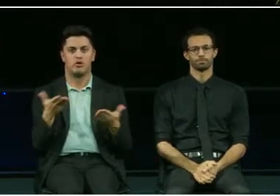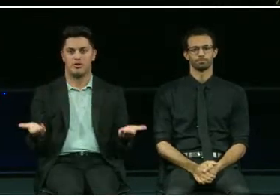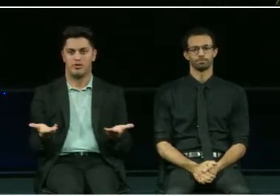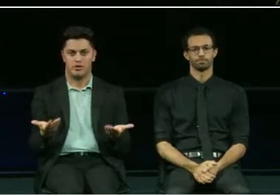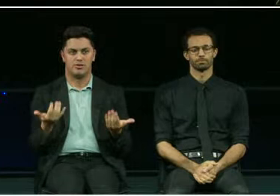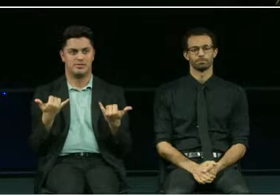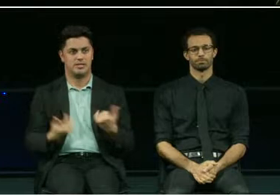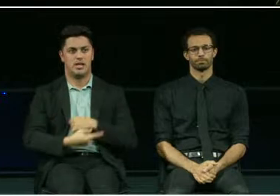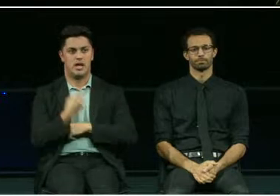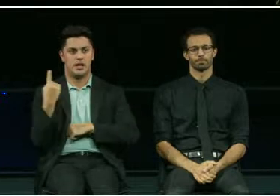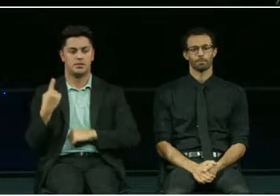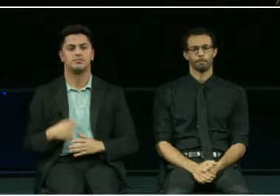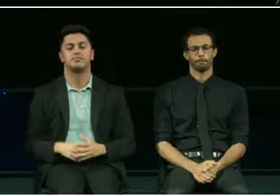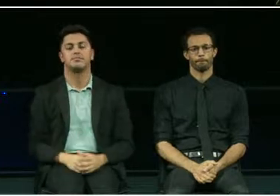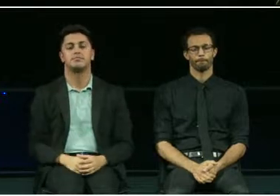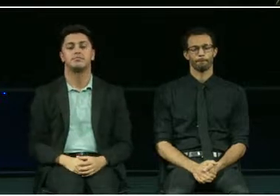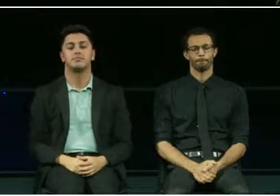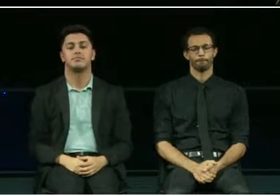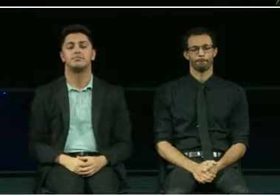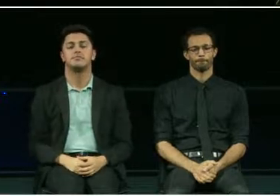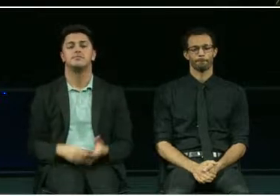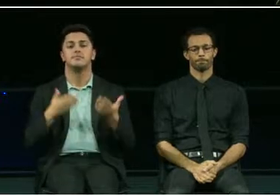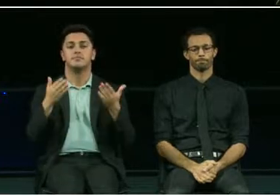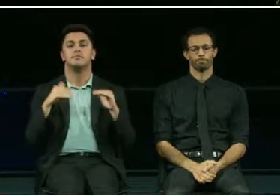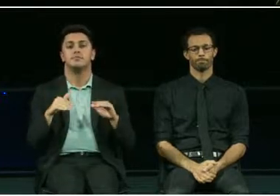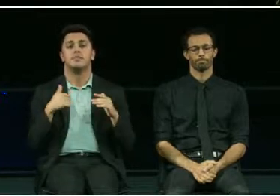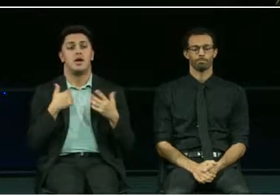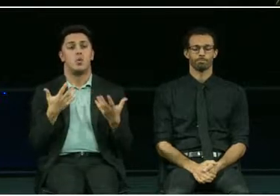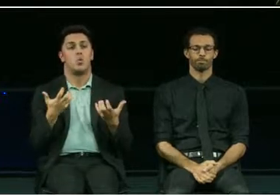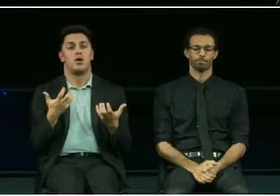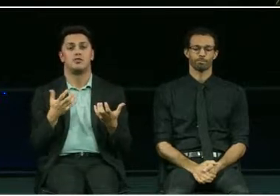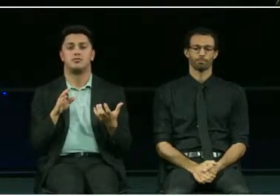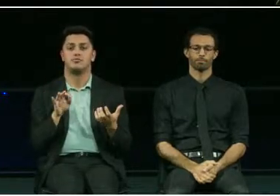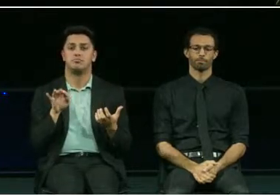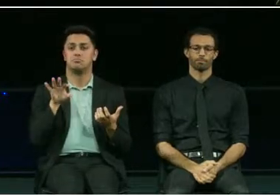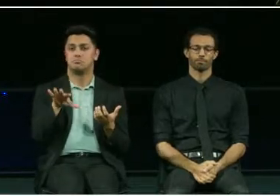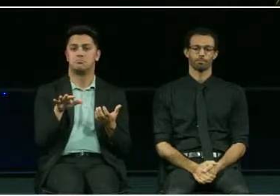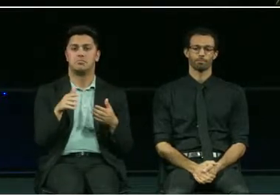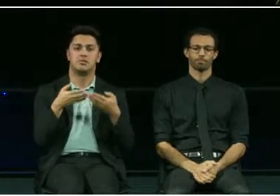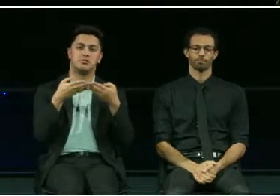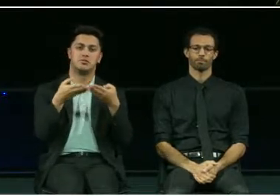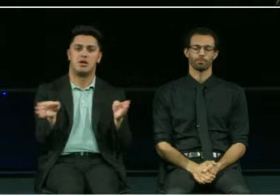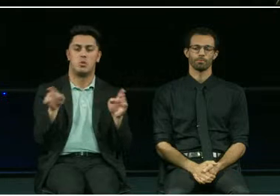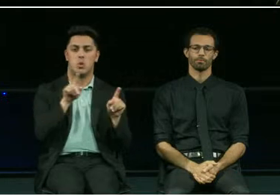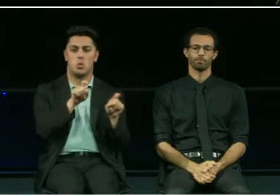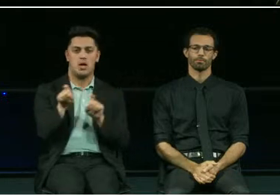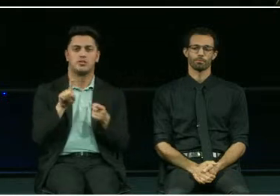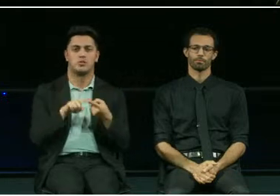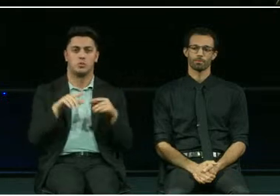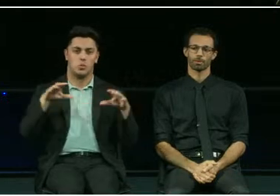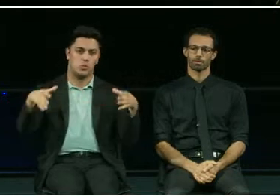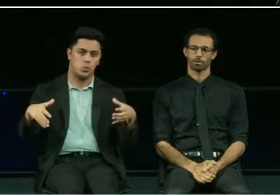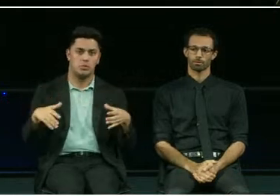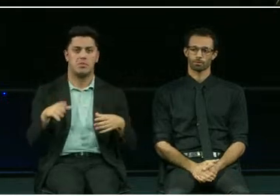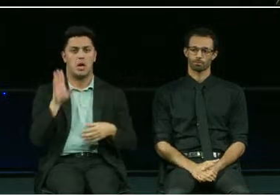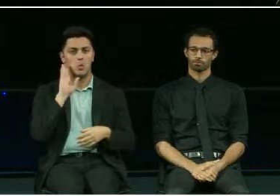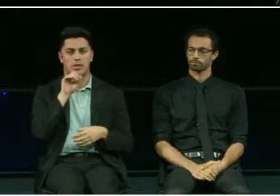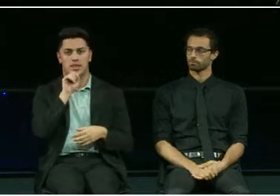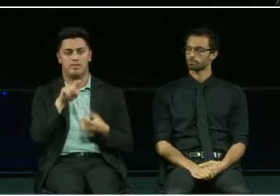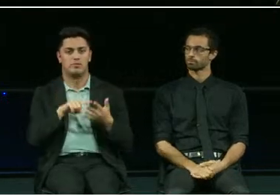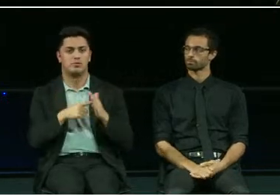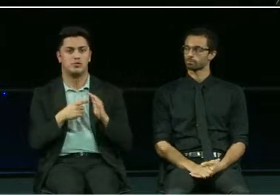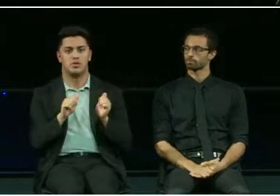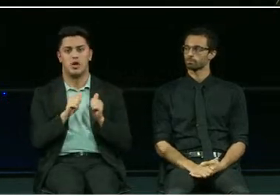today. So I want to throw another general question out to the group, and I would love to start